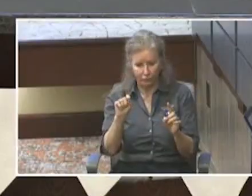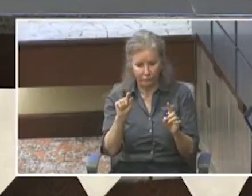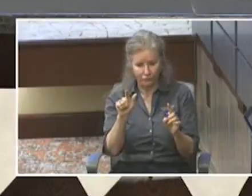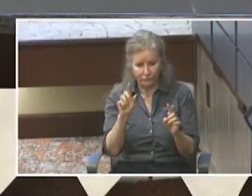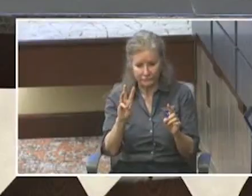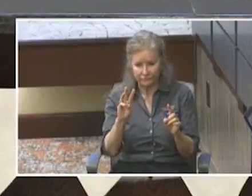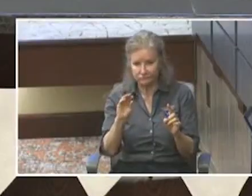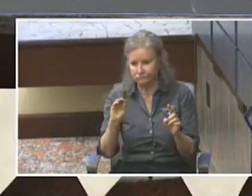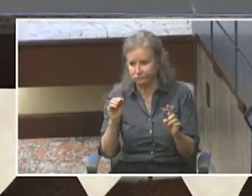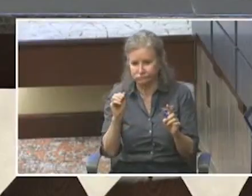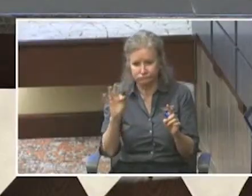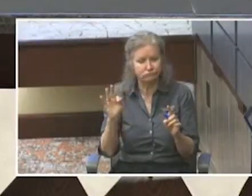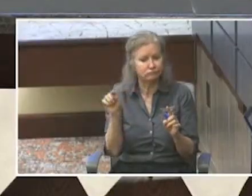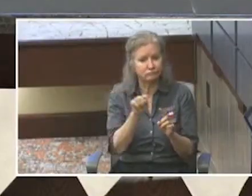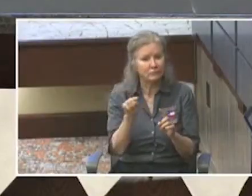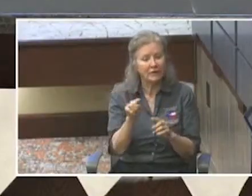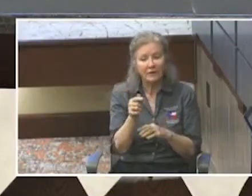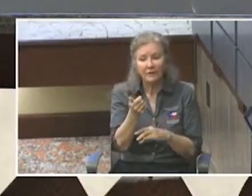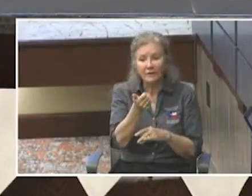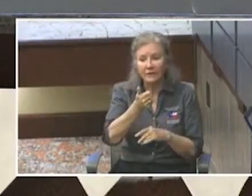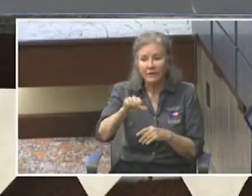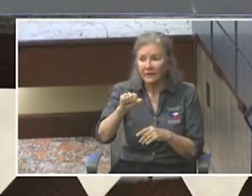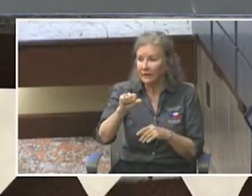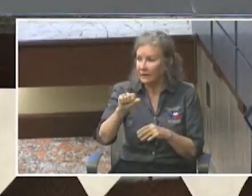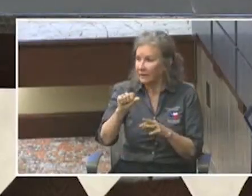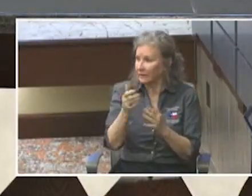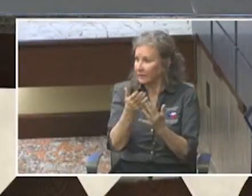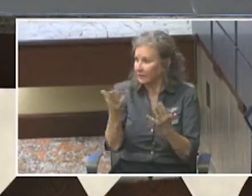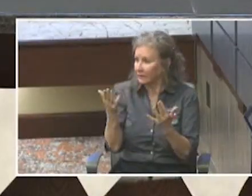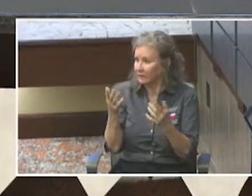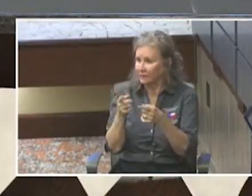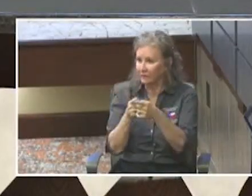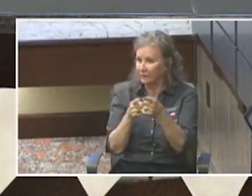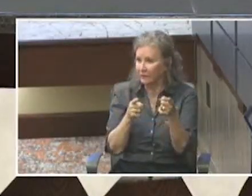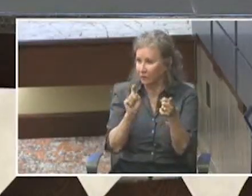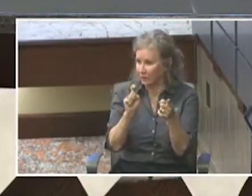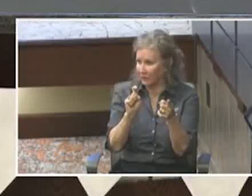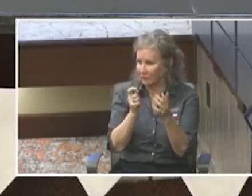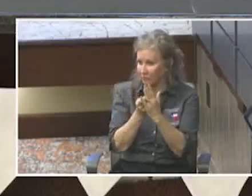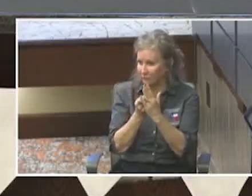2026-119. Are there any items the council would like to remove from the consent agenda tonight?